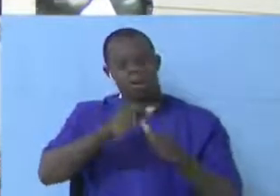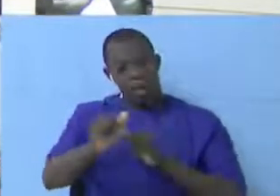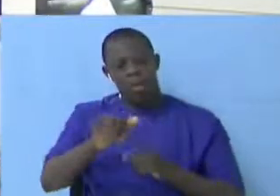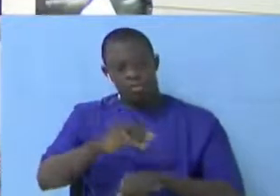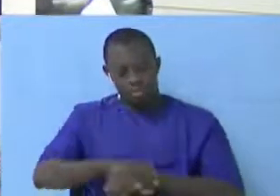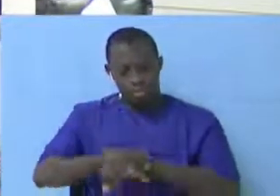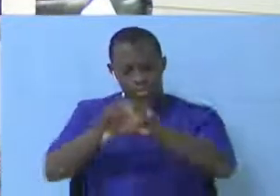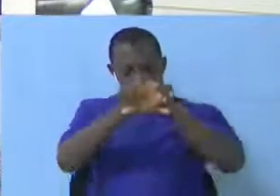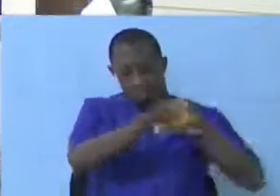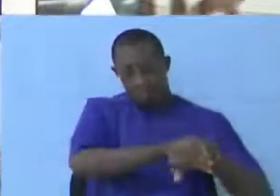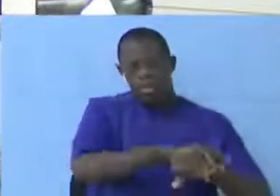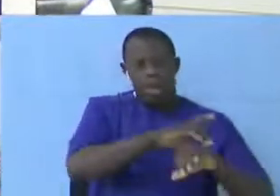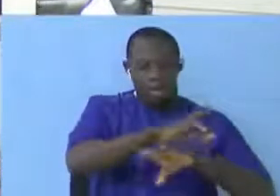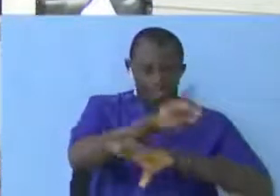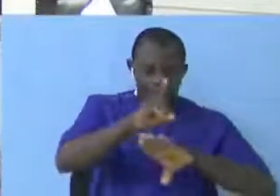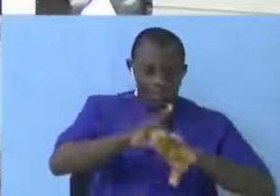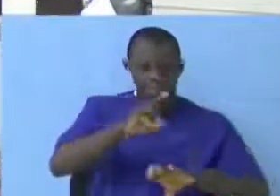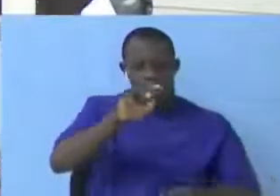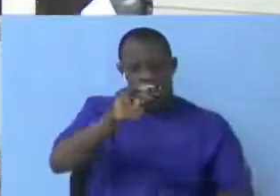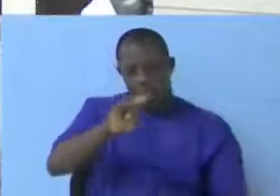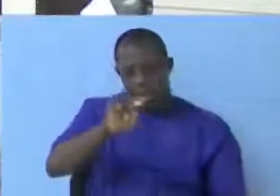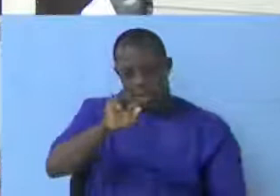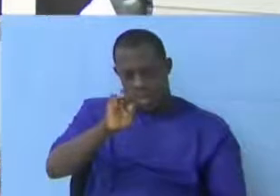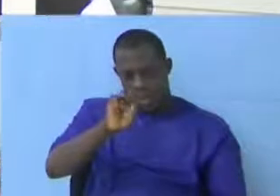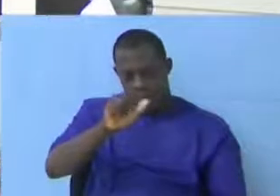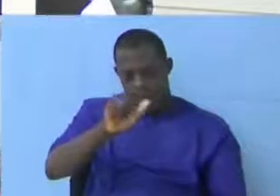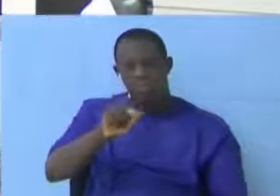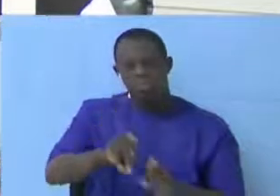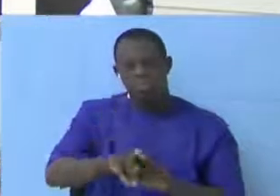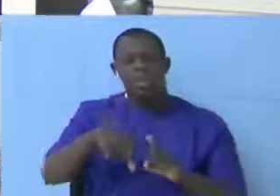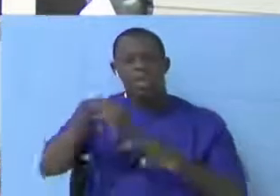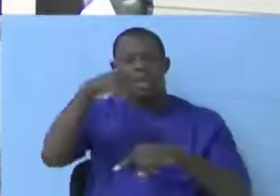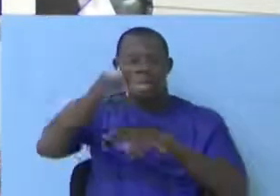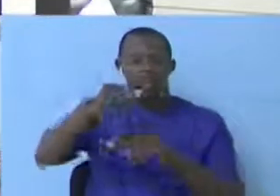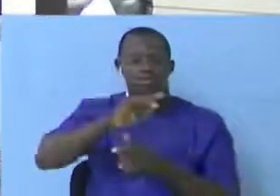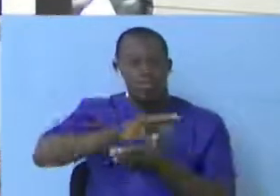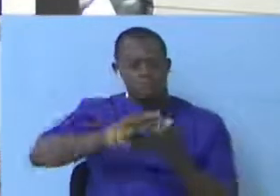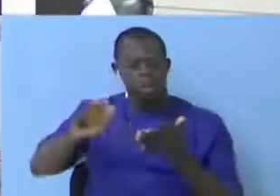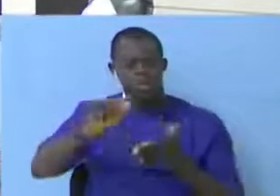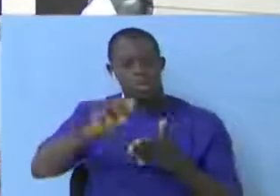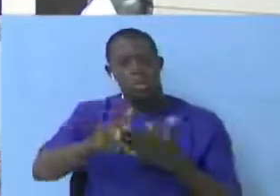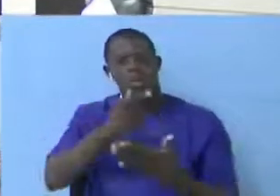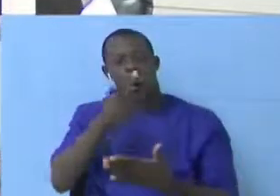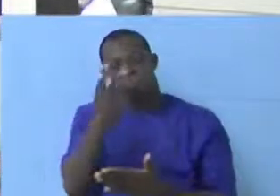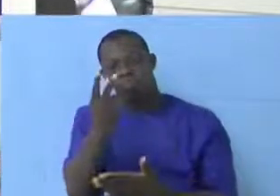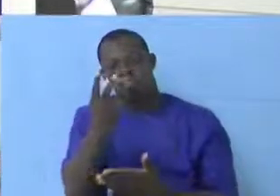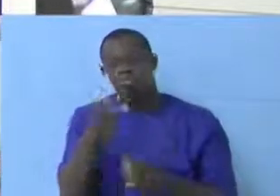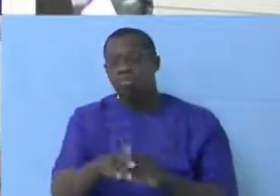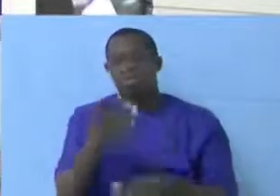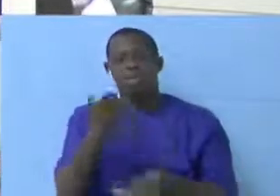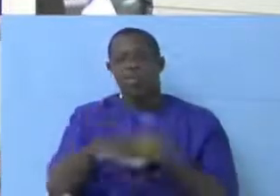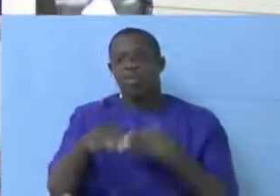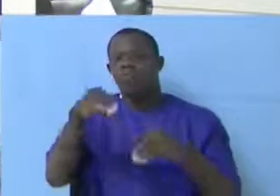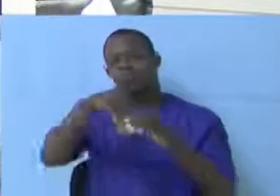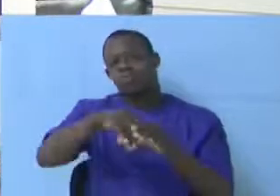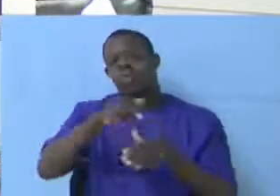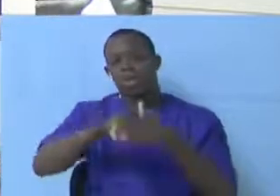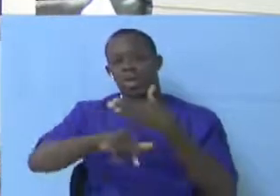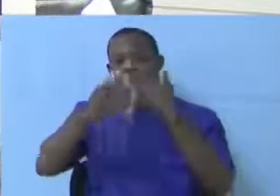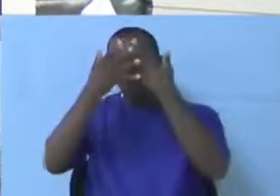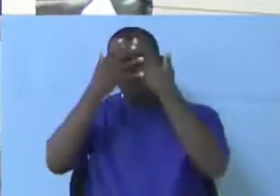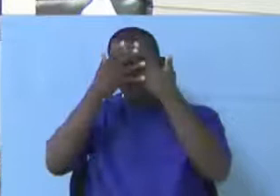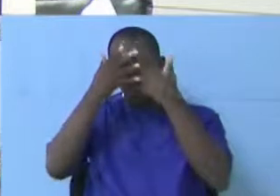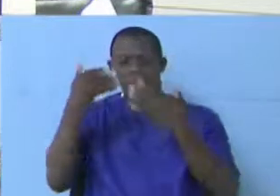take him to the NI headquarters, and for the subsequent week or two, he was not put in cells until I think after I left. No,